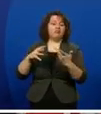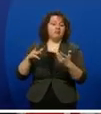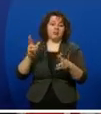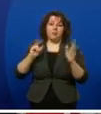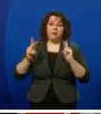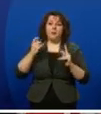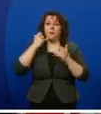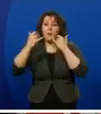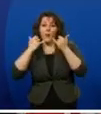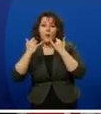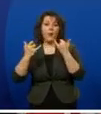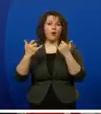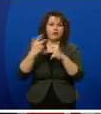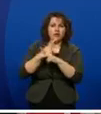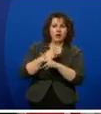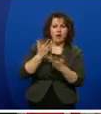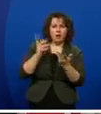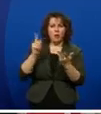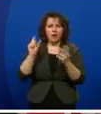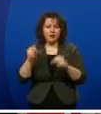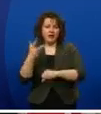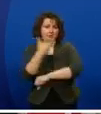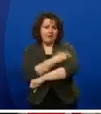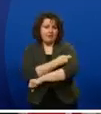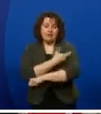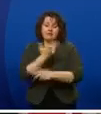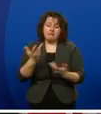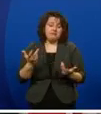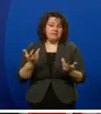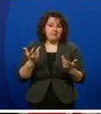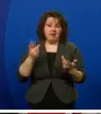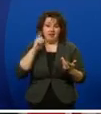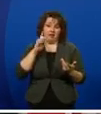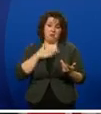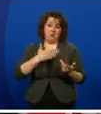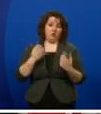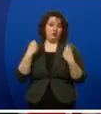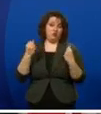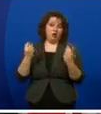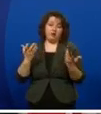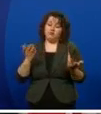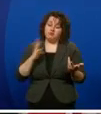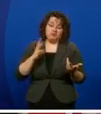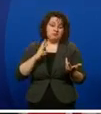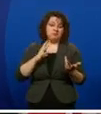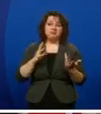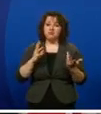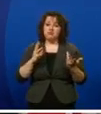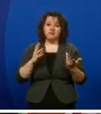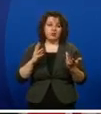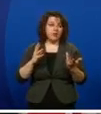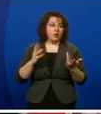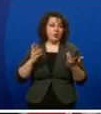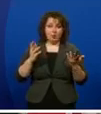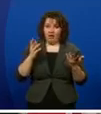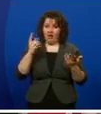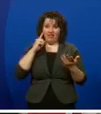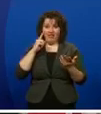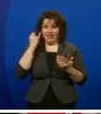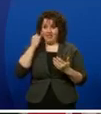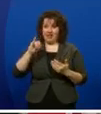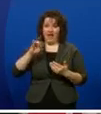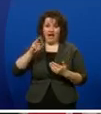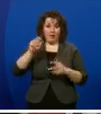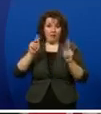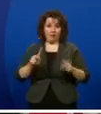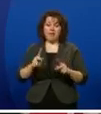are calling and trying to figure out where they can get a vaccine, and I think they're willing to drive. So it's an Iowan that's getting the vaccine, and I think that's fine.